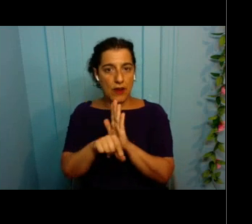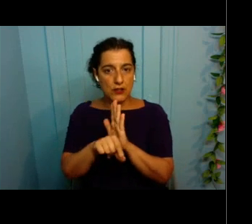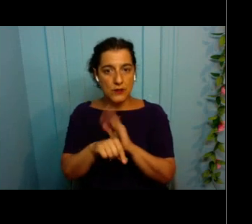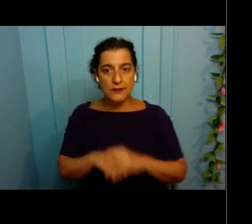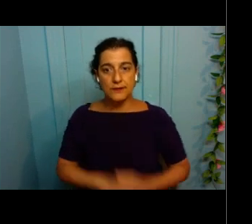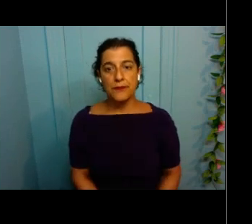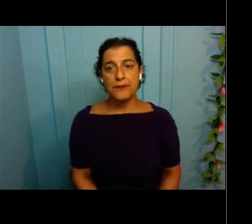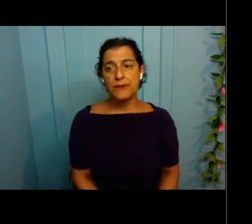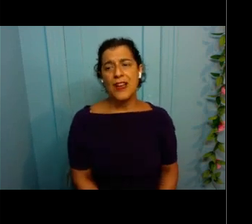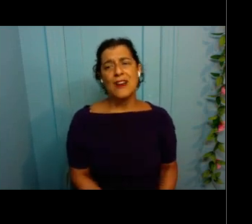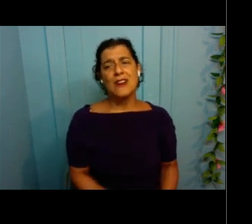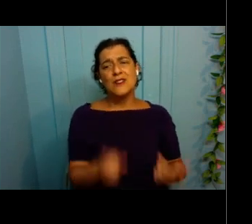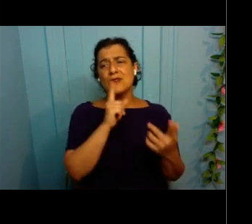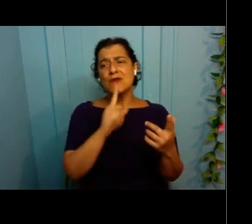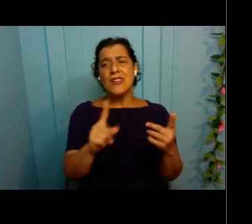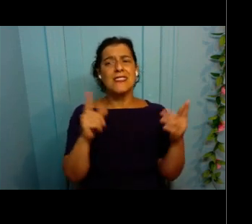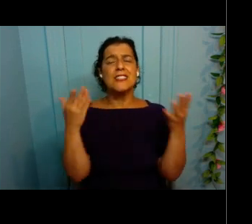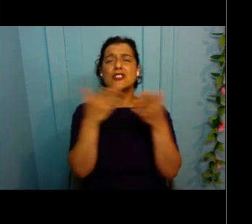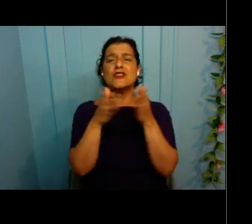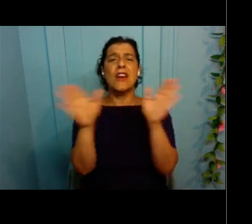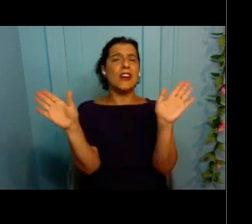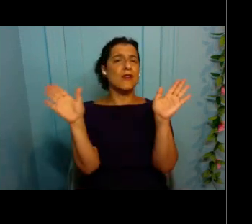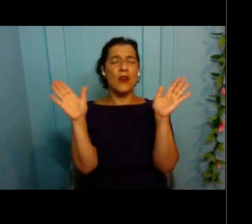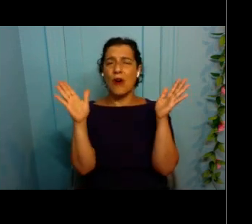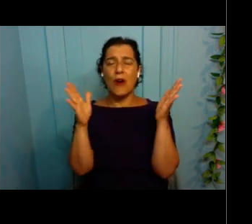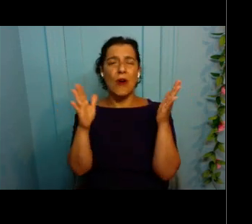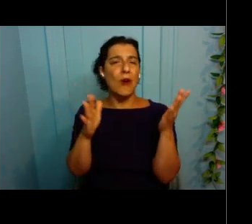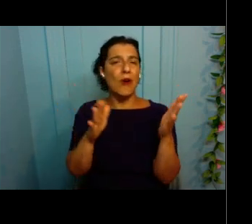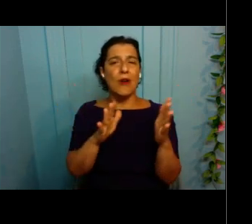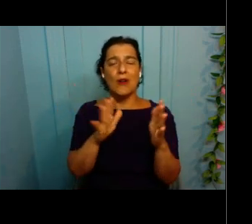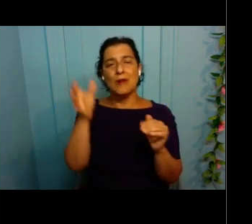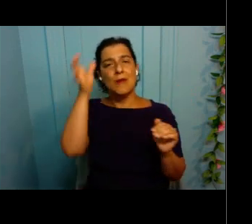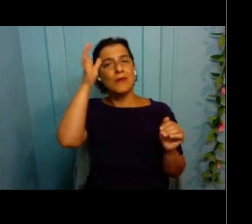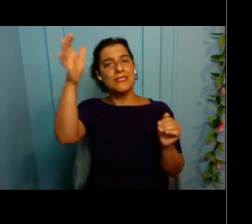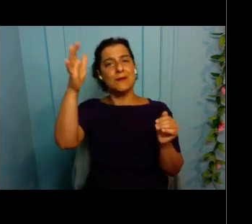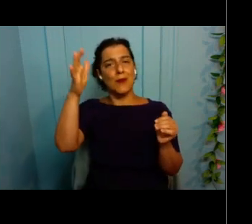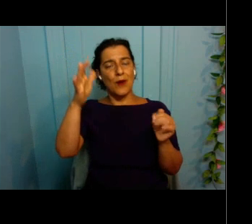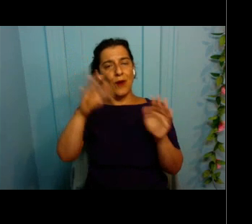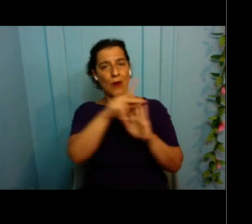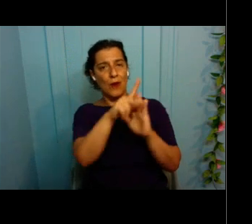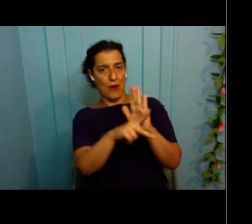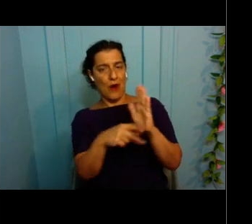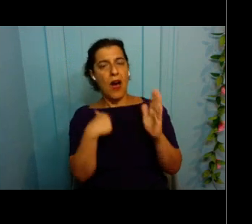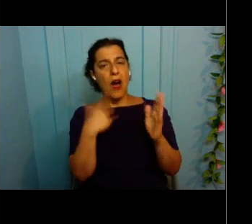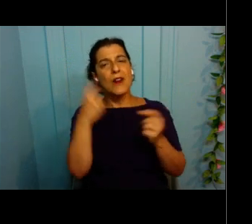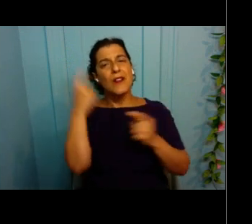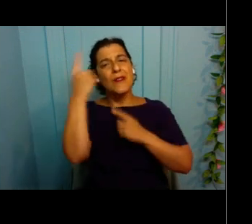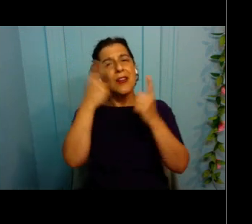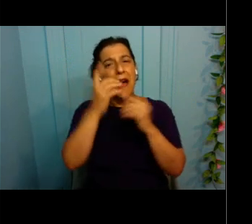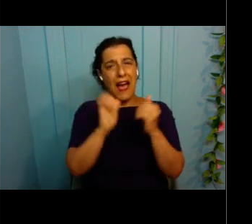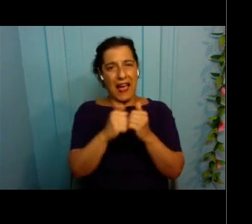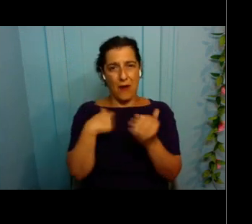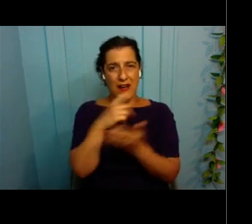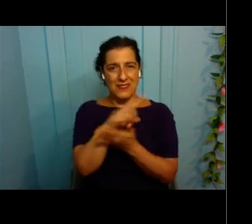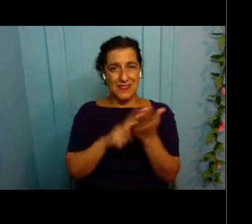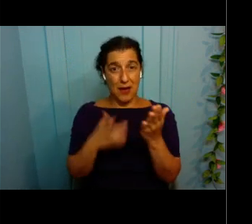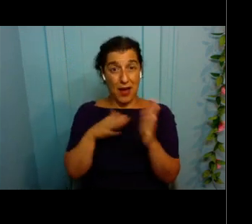really general, like the even more general principle is that I want to think about how I'm designing my courses